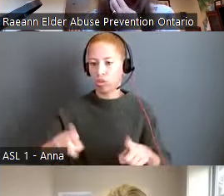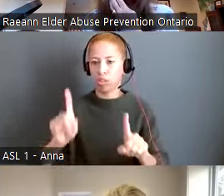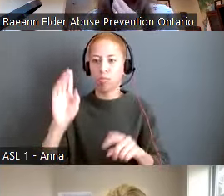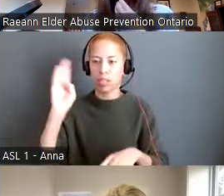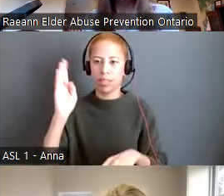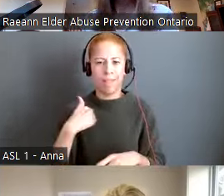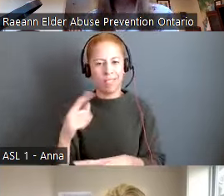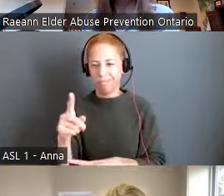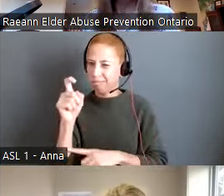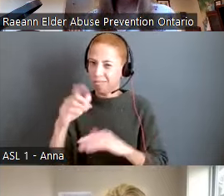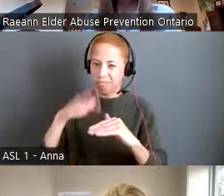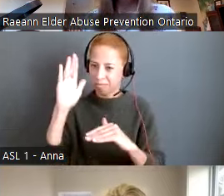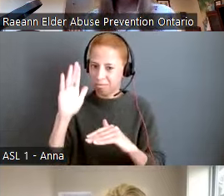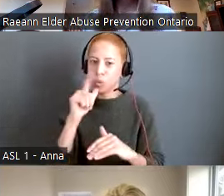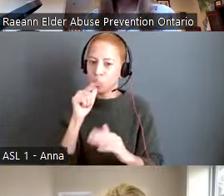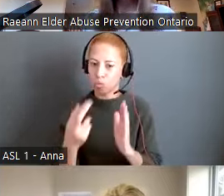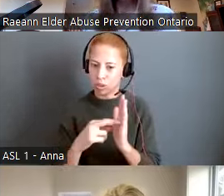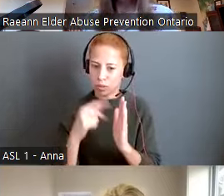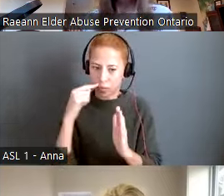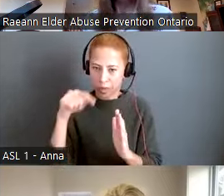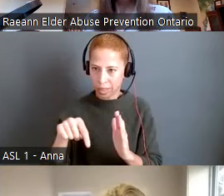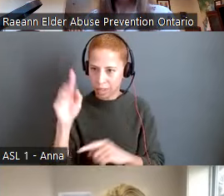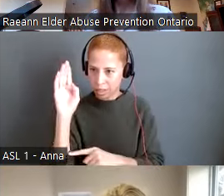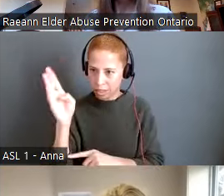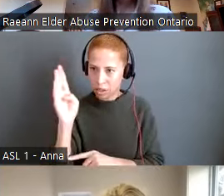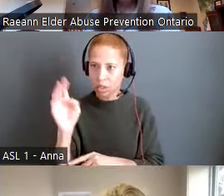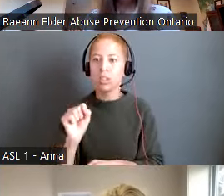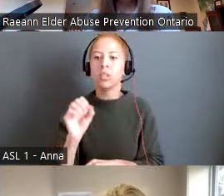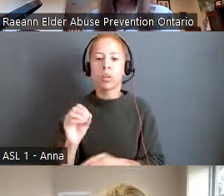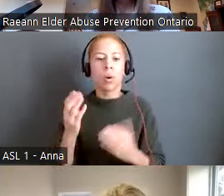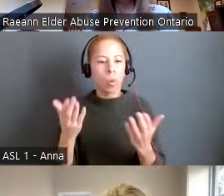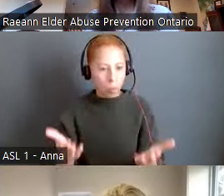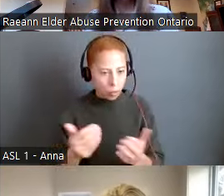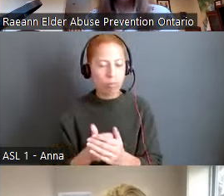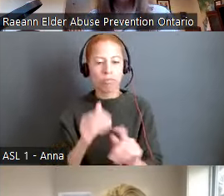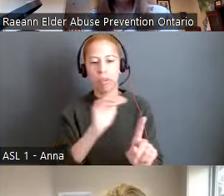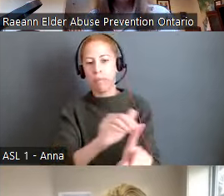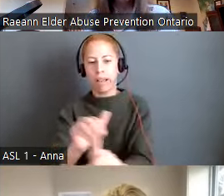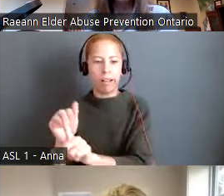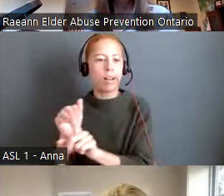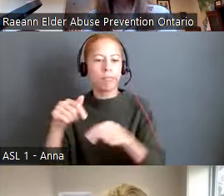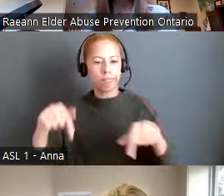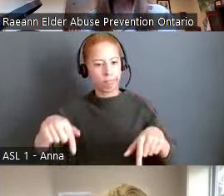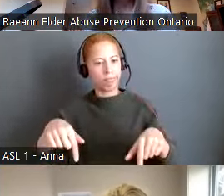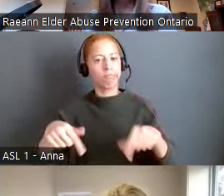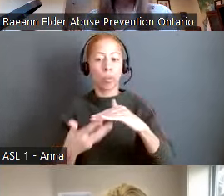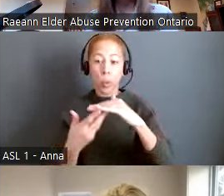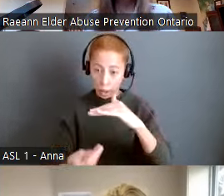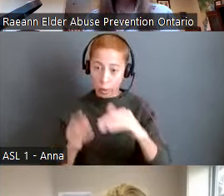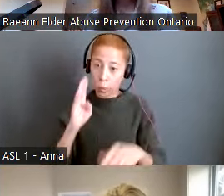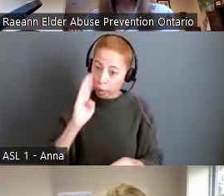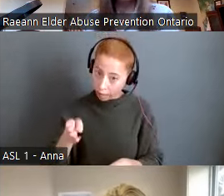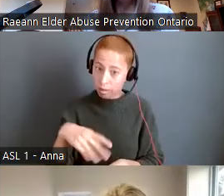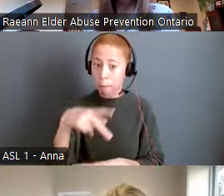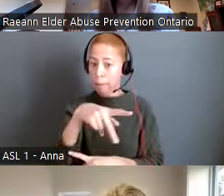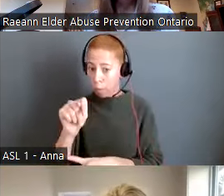that were registered for the session today. So just a reminder, we do have this as a recording, so you can get the PowerPoint and